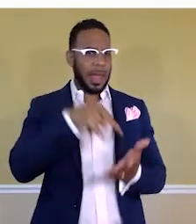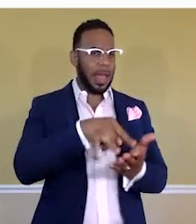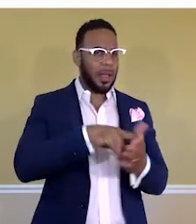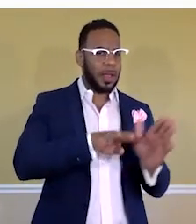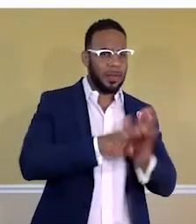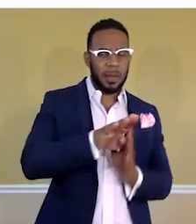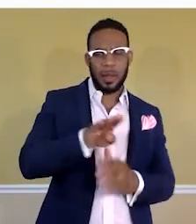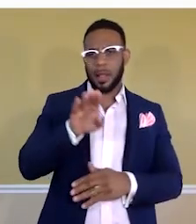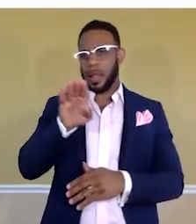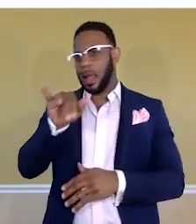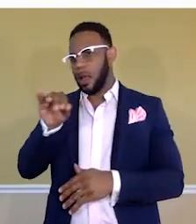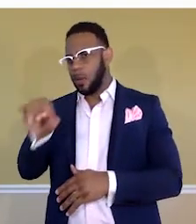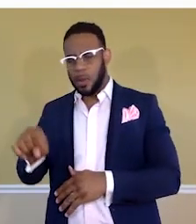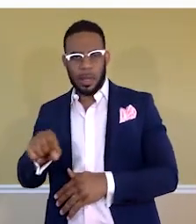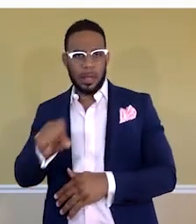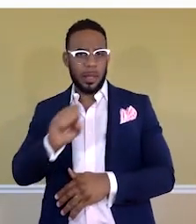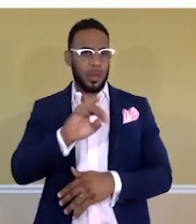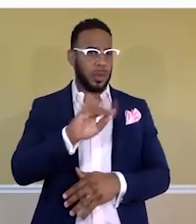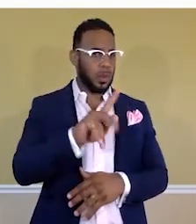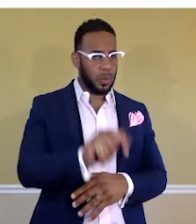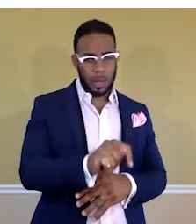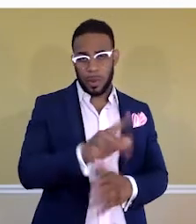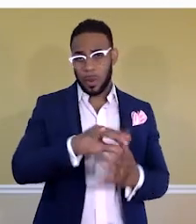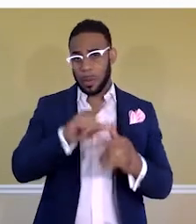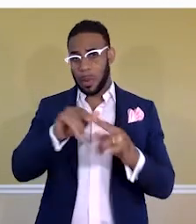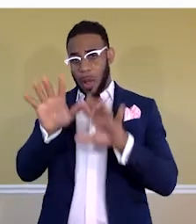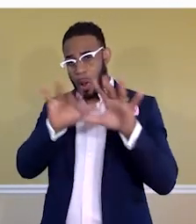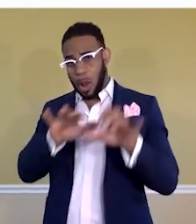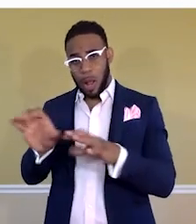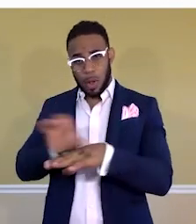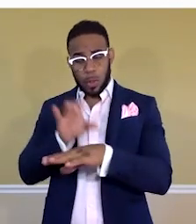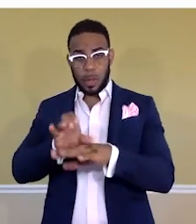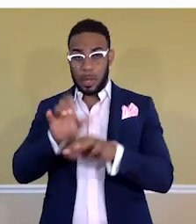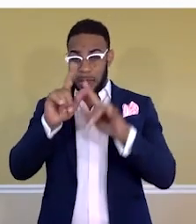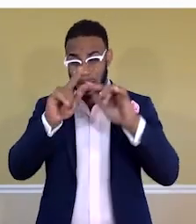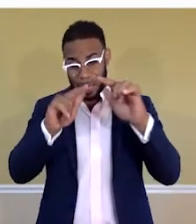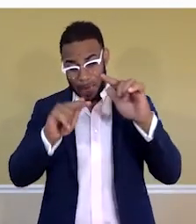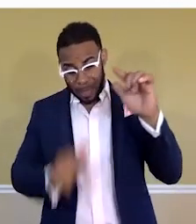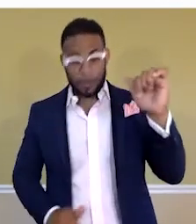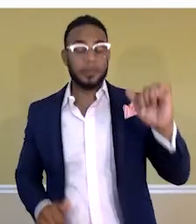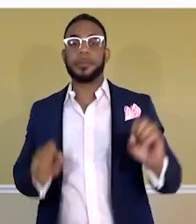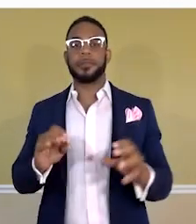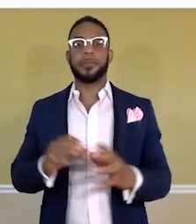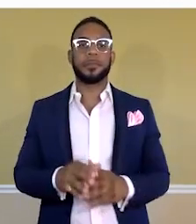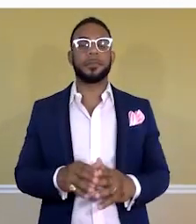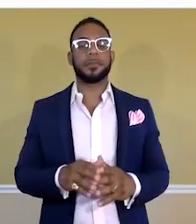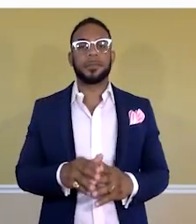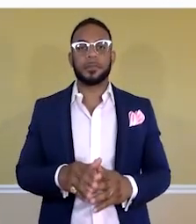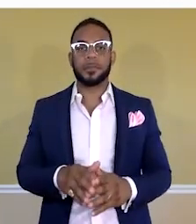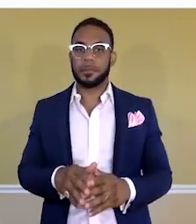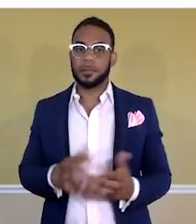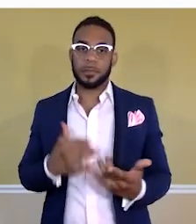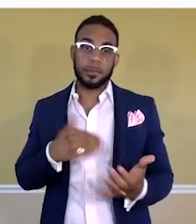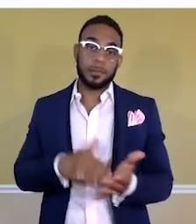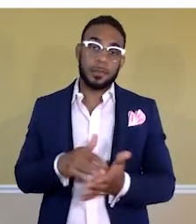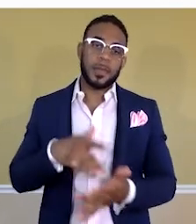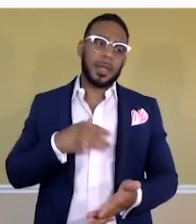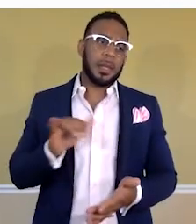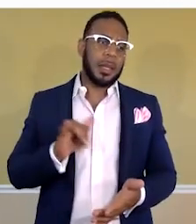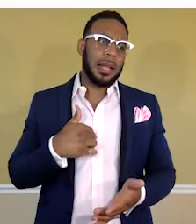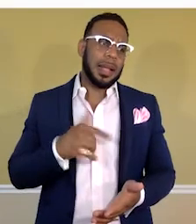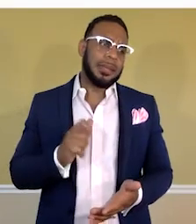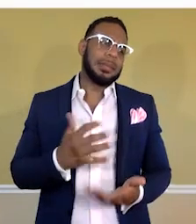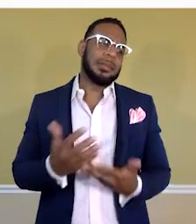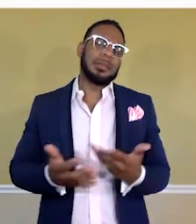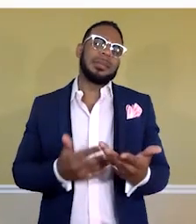development, iOS with Swift, learning about cloud computing. The list goes on. So I just often felt like I need to